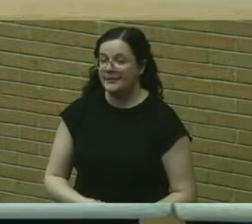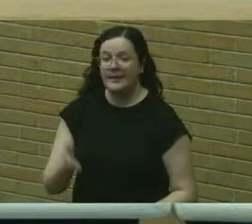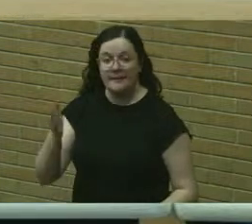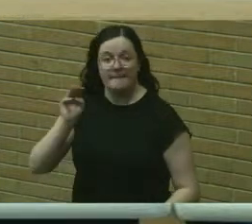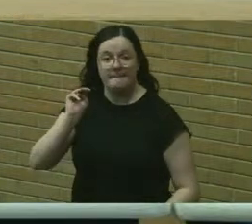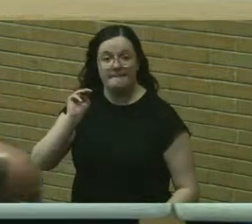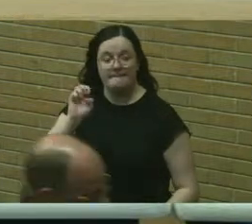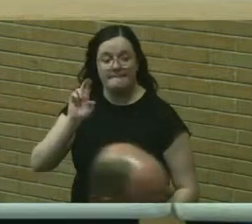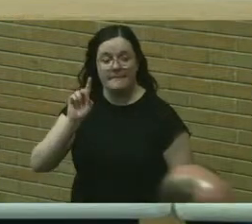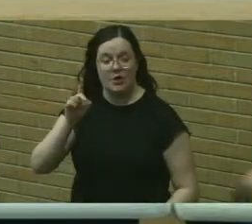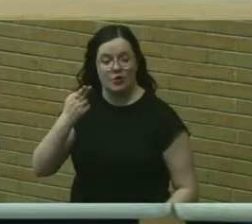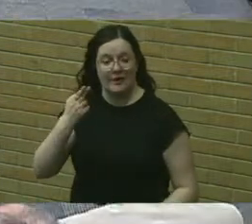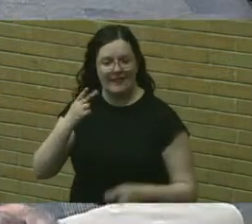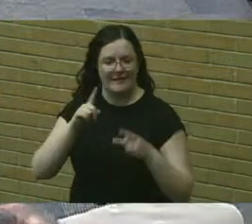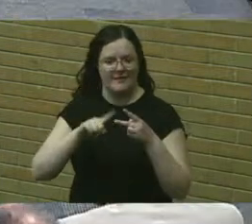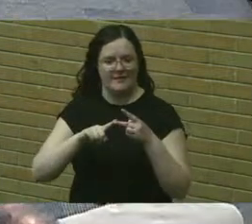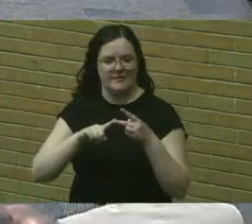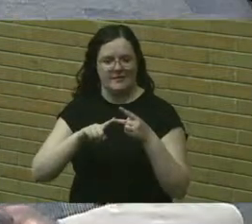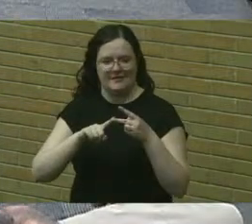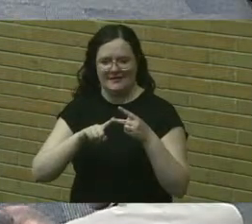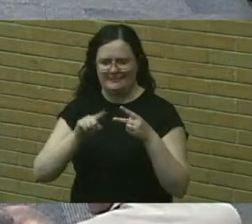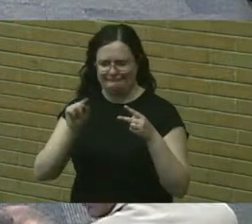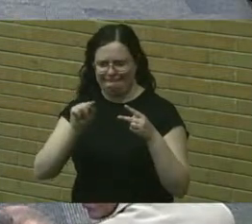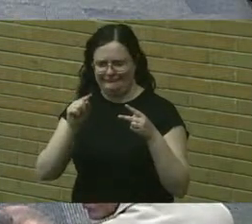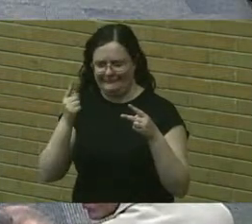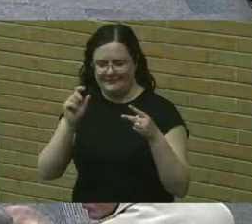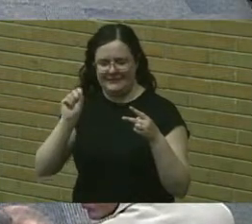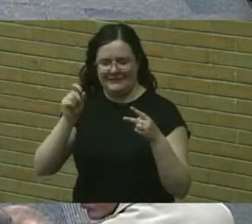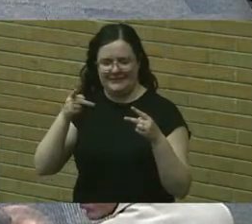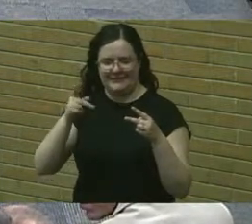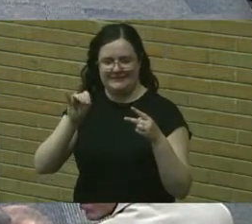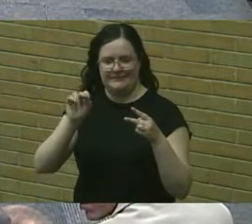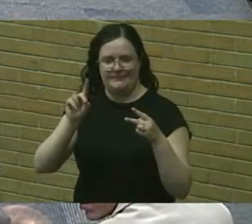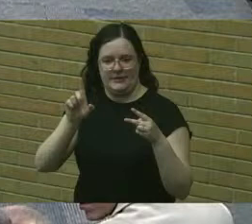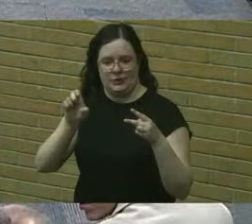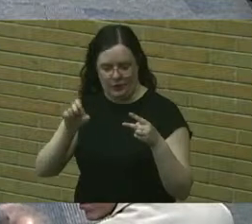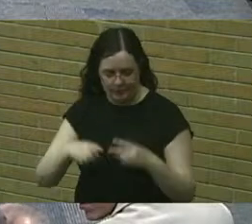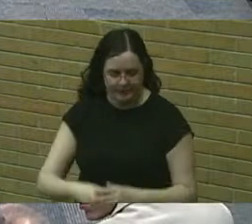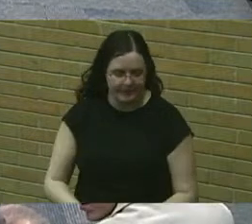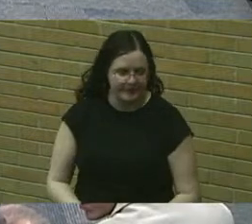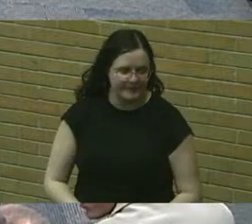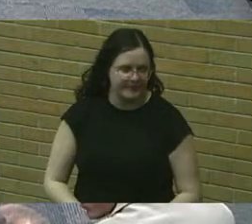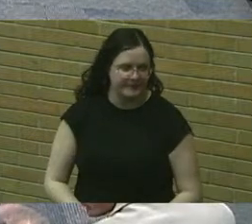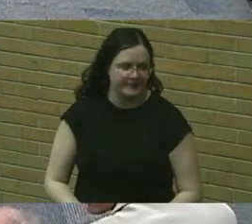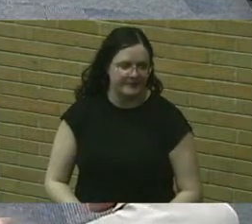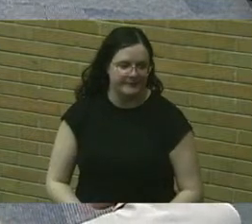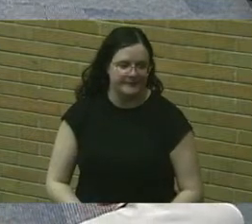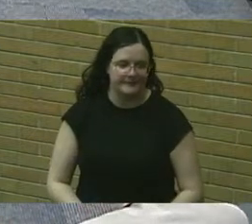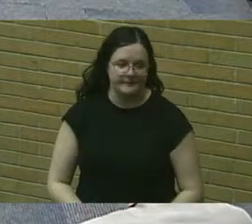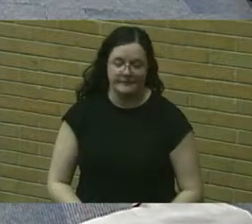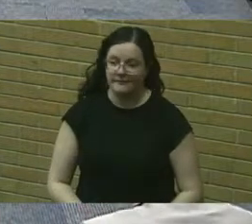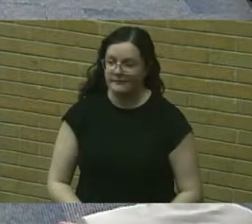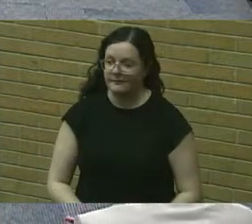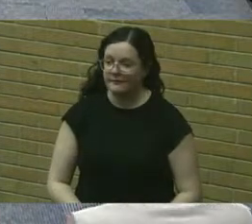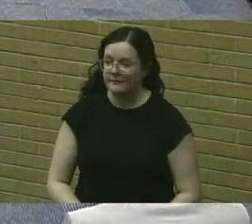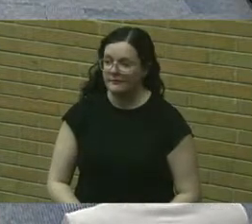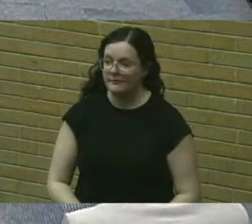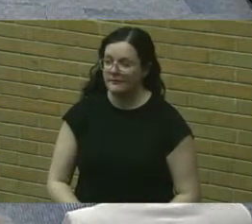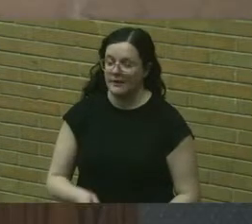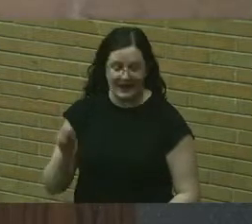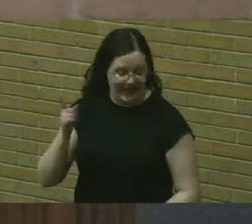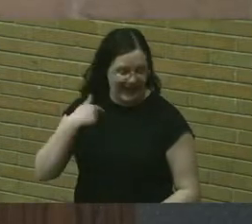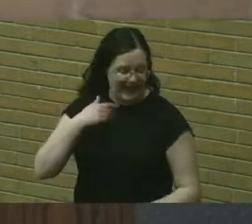Meredith, and then Noel Spindle. I'll be brief because I really only